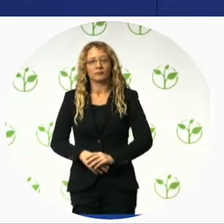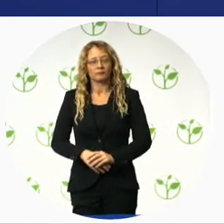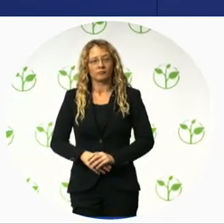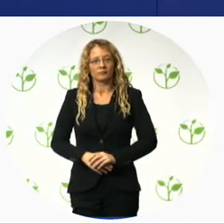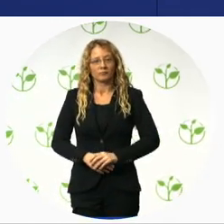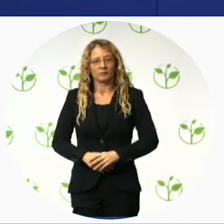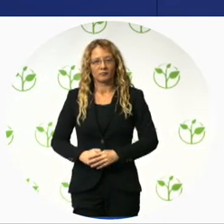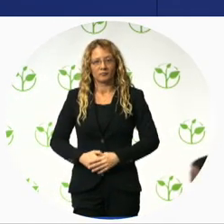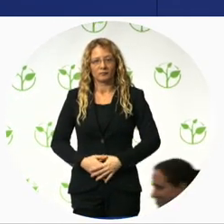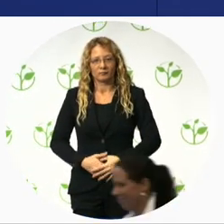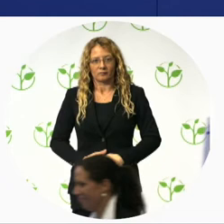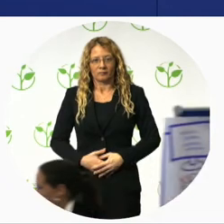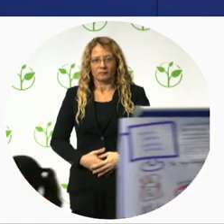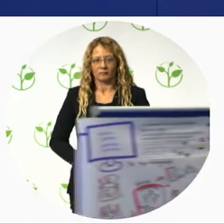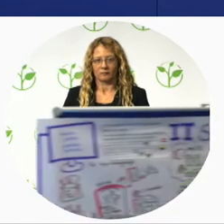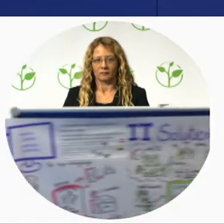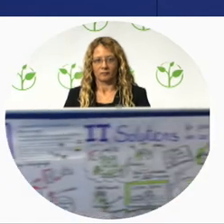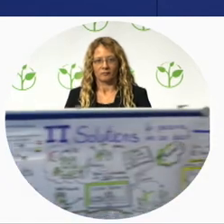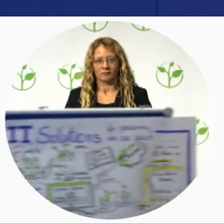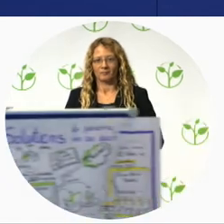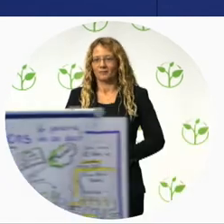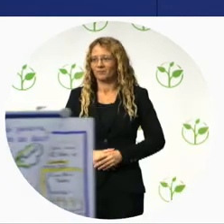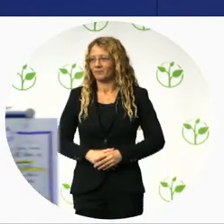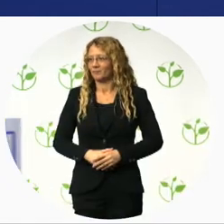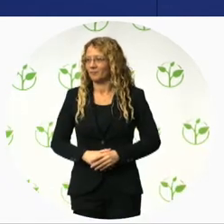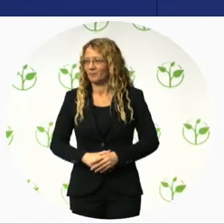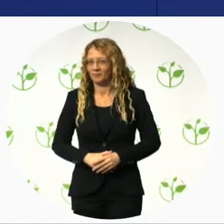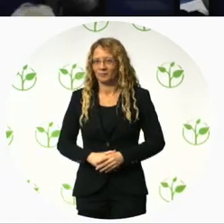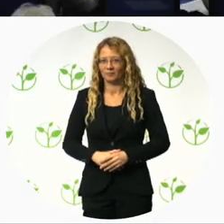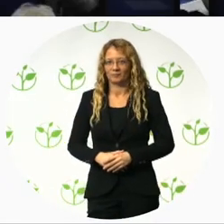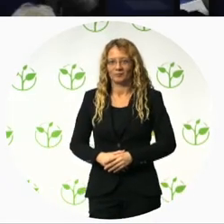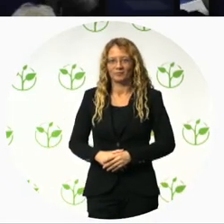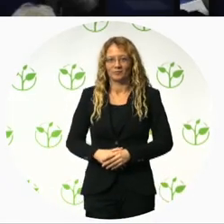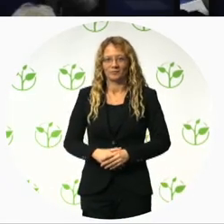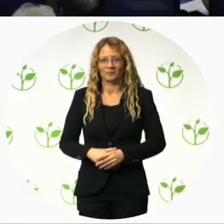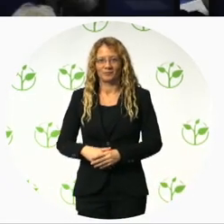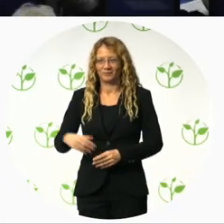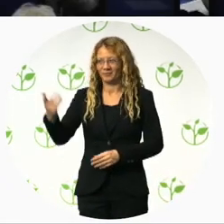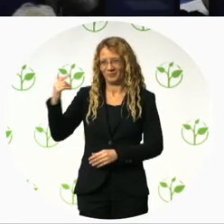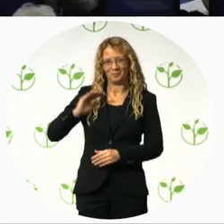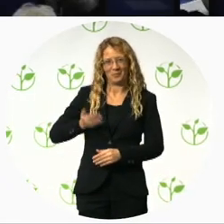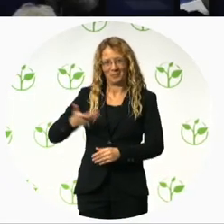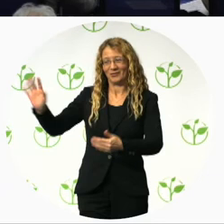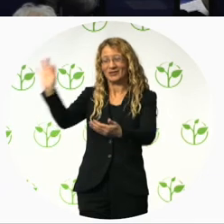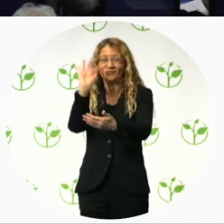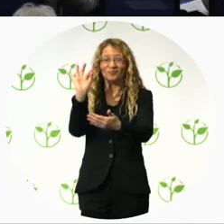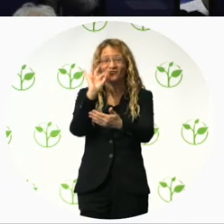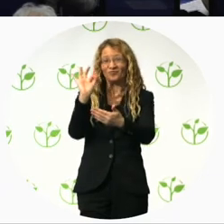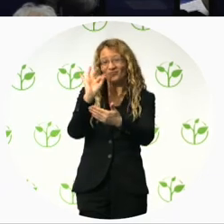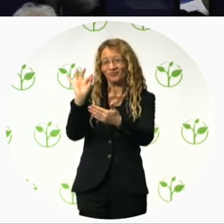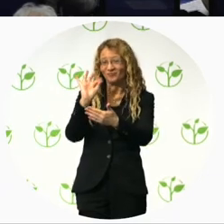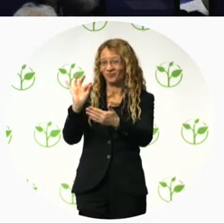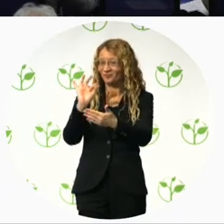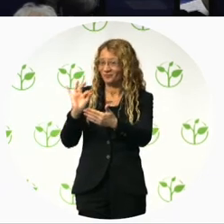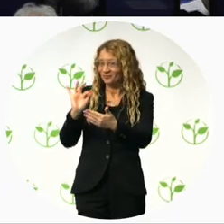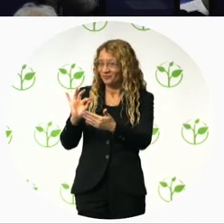in illustrations. Thank you very much, Petra, and thank you very much to all the speakers. Yeah, you'll be able to see it on the screens.